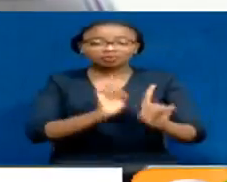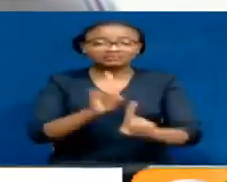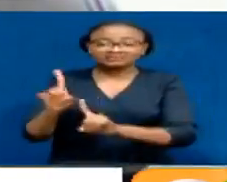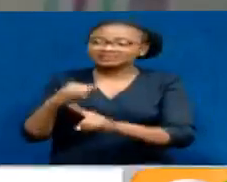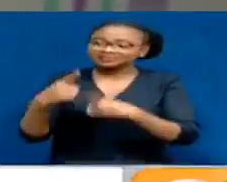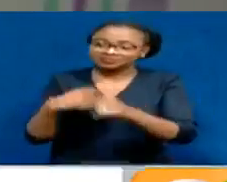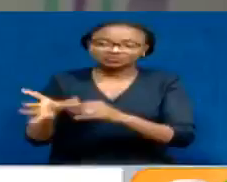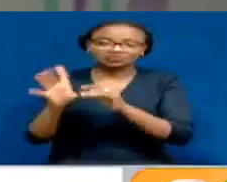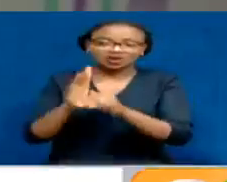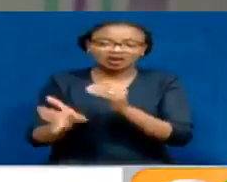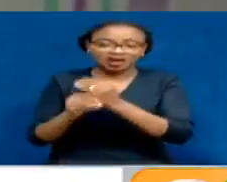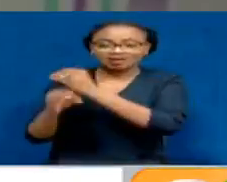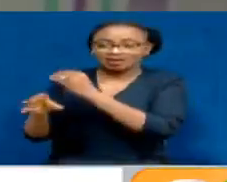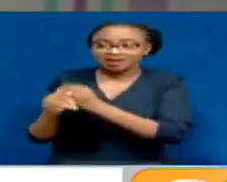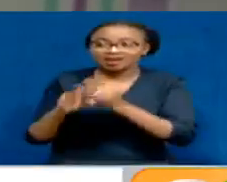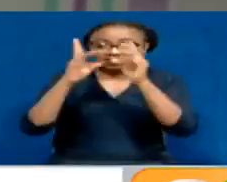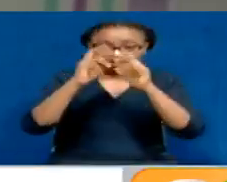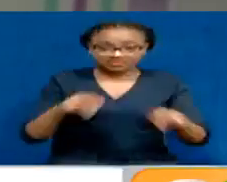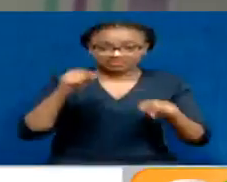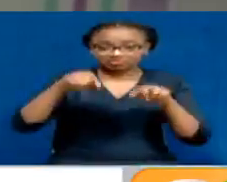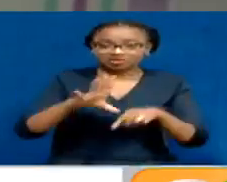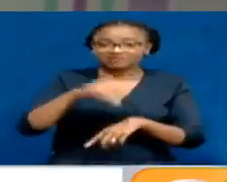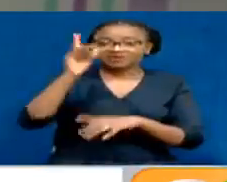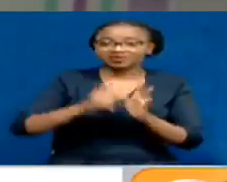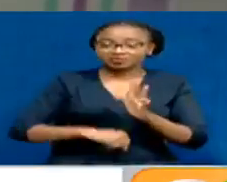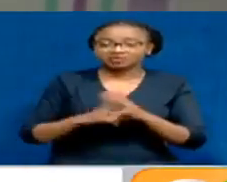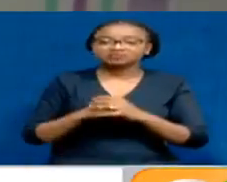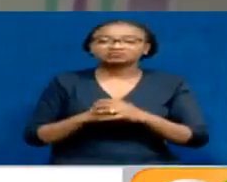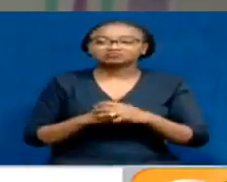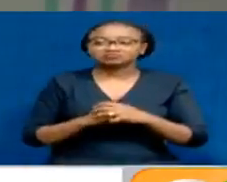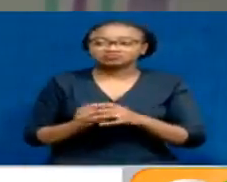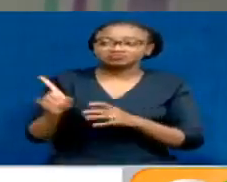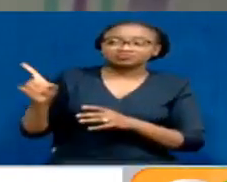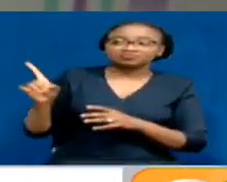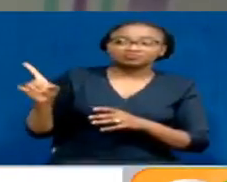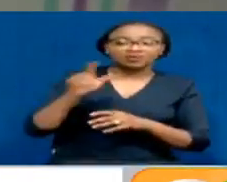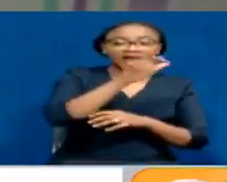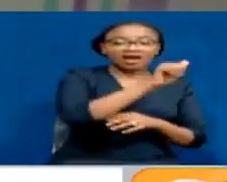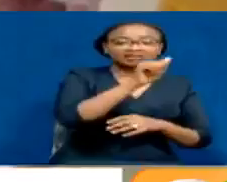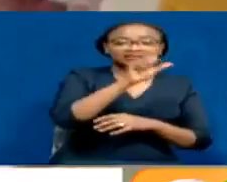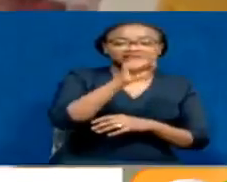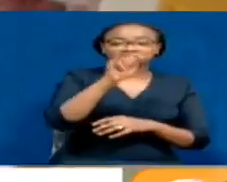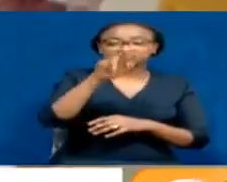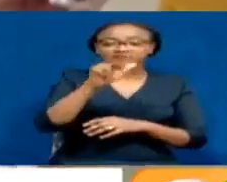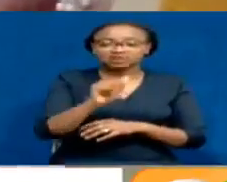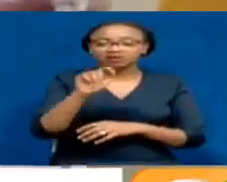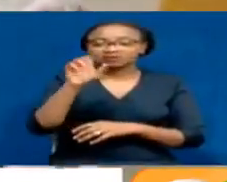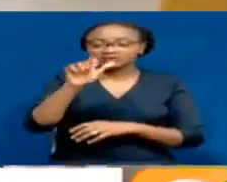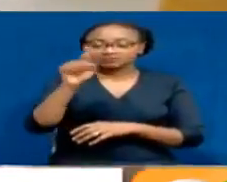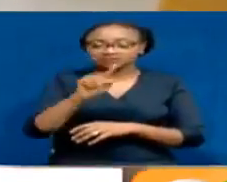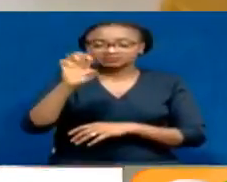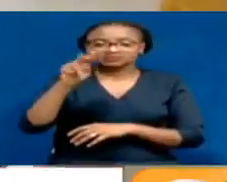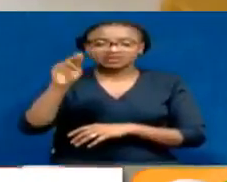findings released today by the Oxford University and the teams developing the Oxford AstraZeneca vaccine now indicate that a